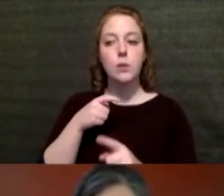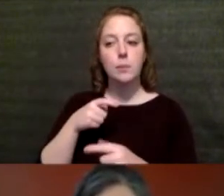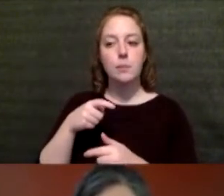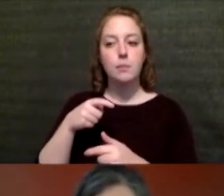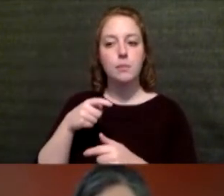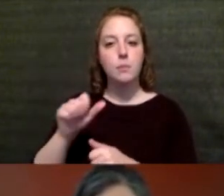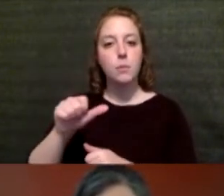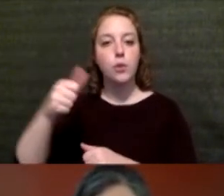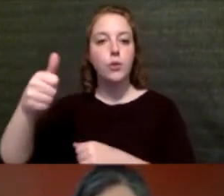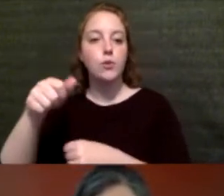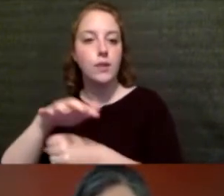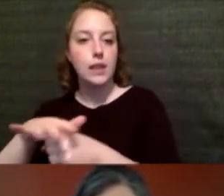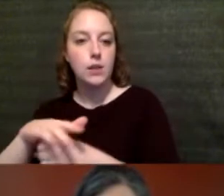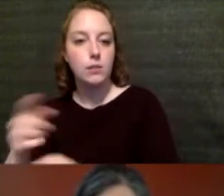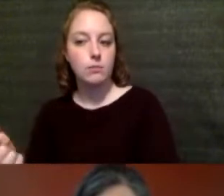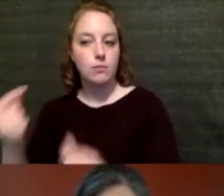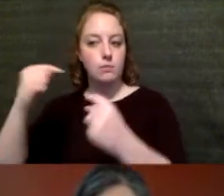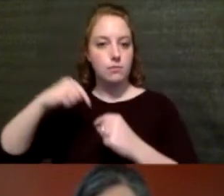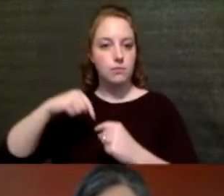neighborhood.